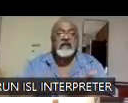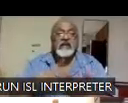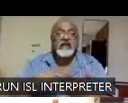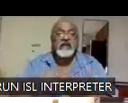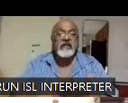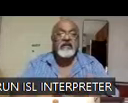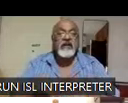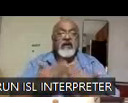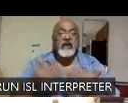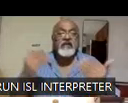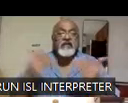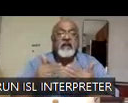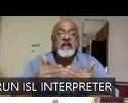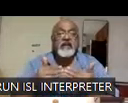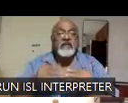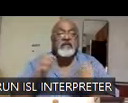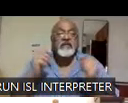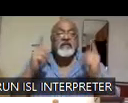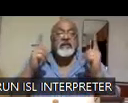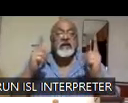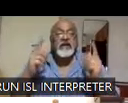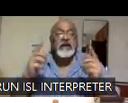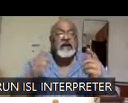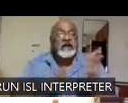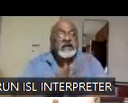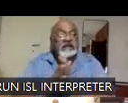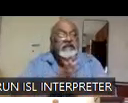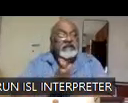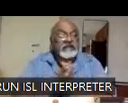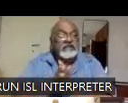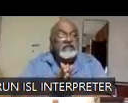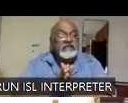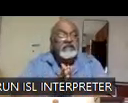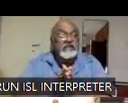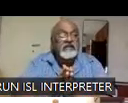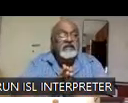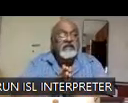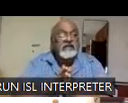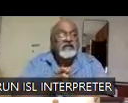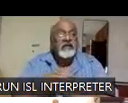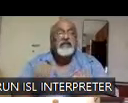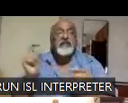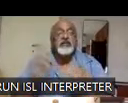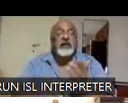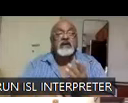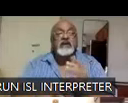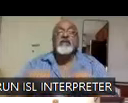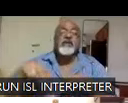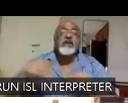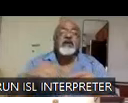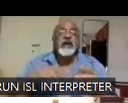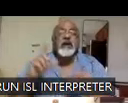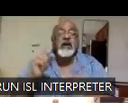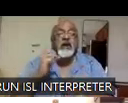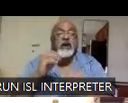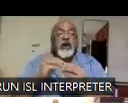met her is something very interesting. I was in the UN and there is a conference, and I'm just walking in the lobby.